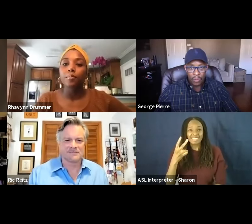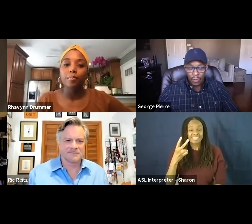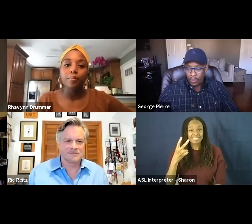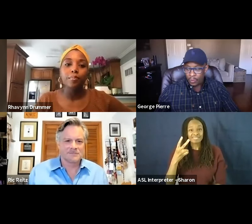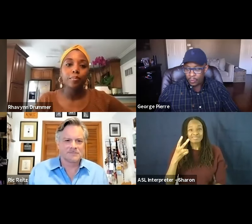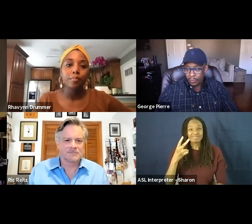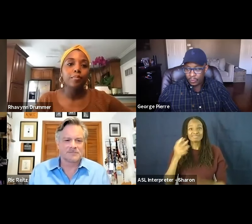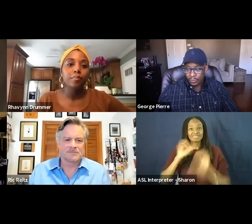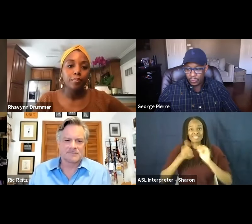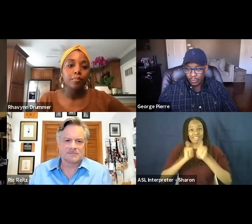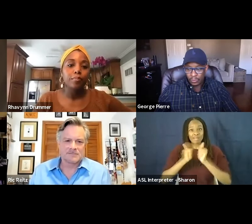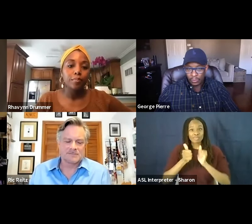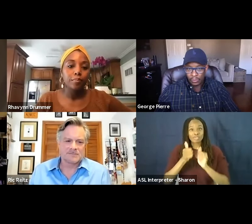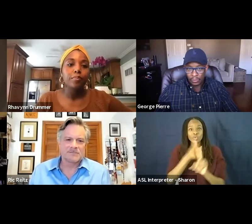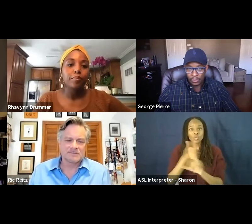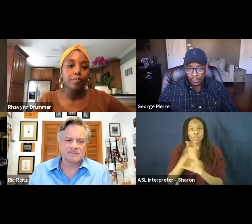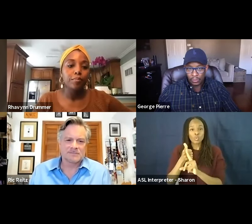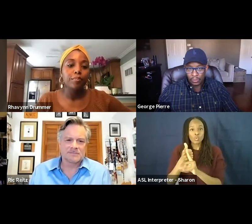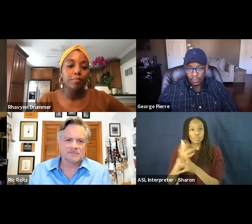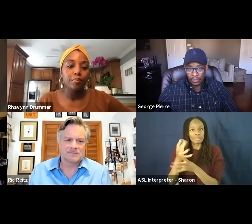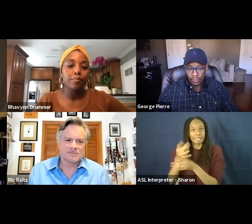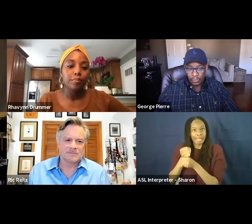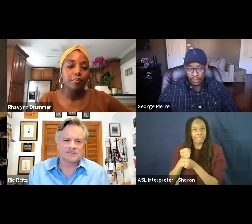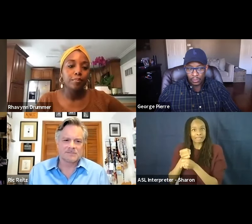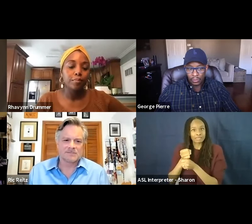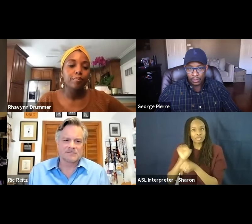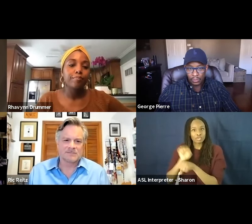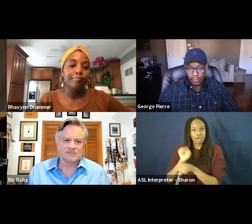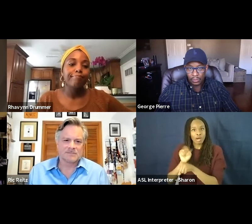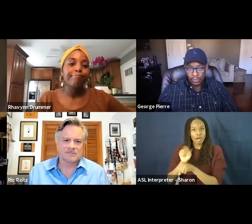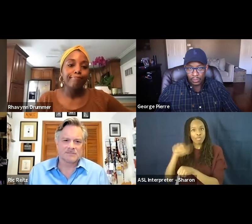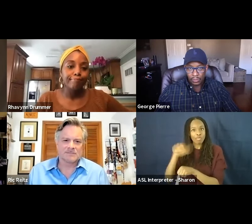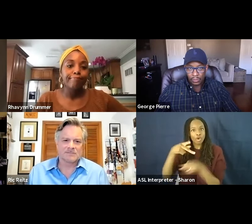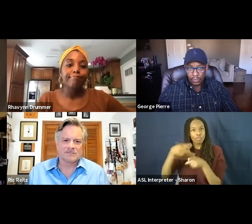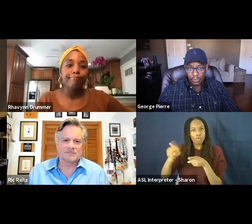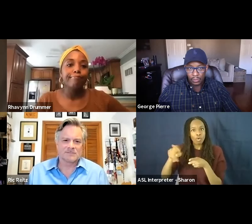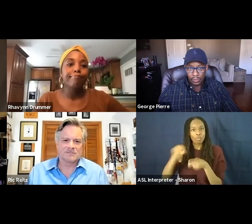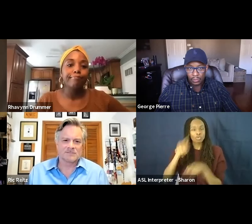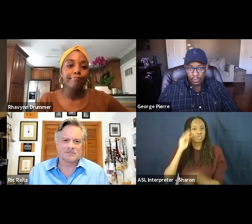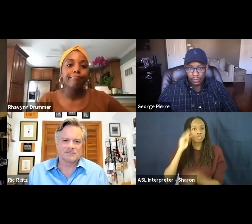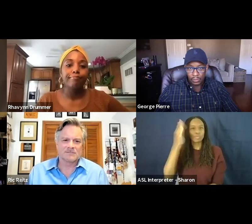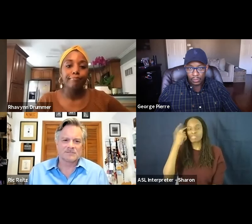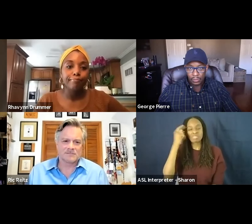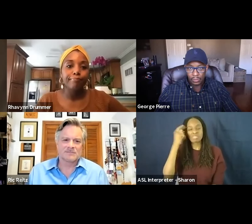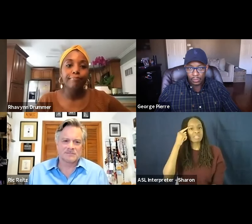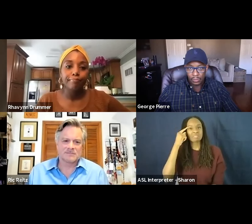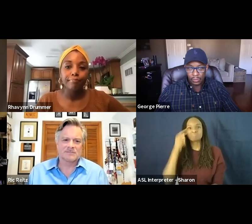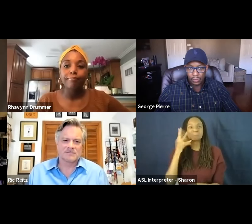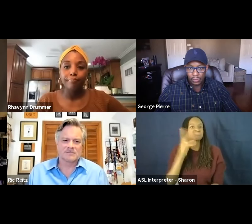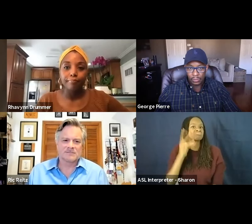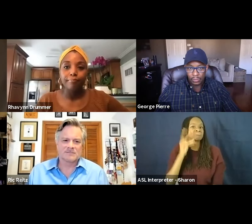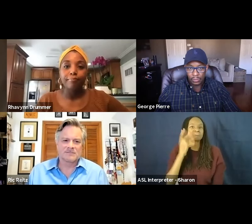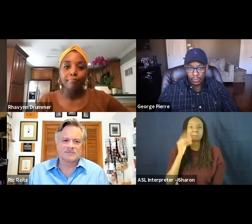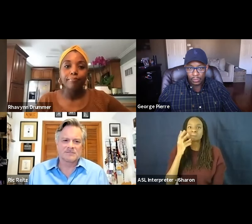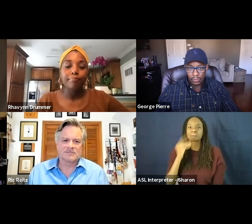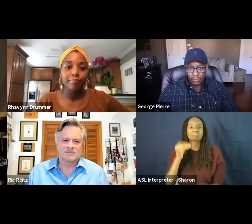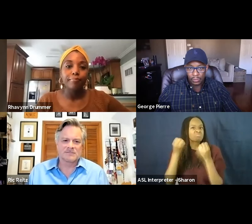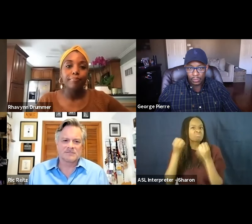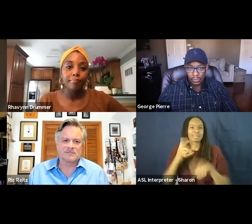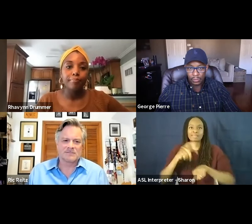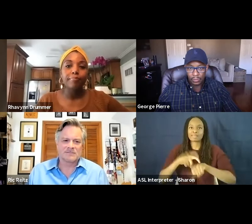who actually get the jobs, they're pros. You would have thought they've been in this moment 1,000 times before. And it's just